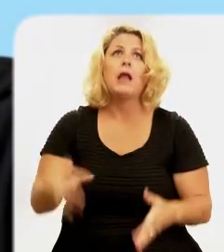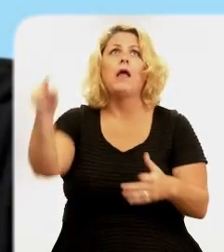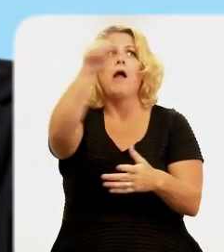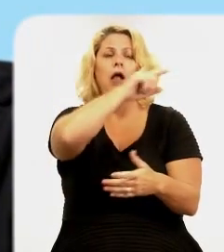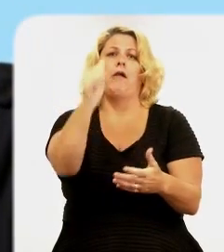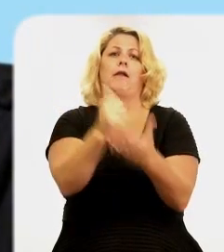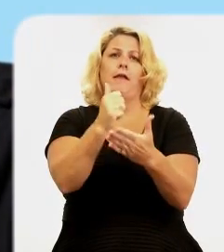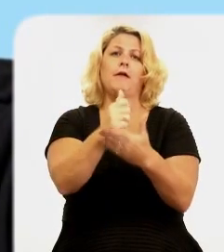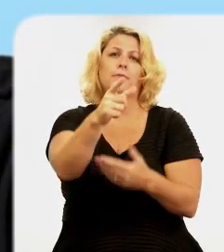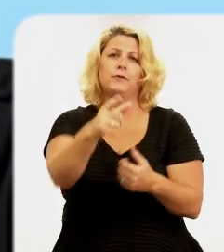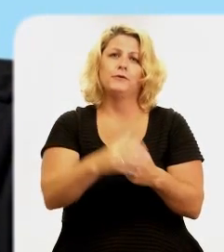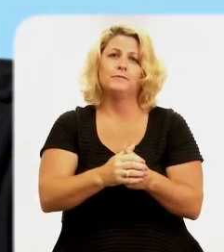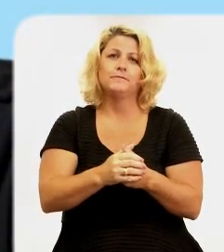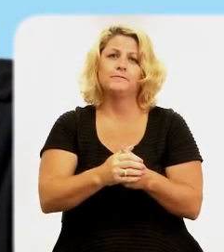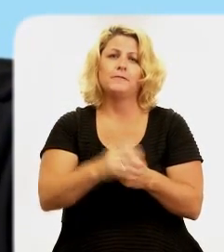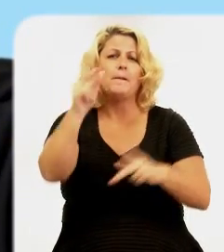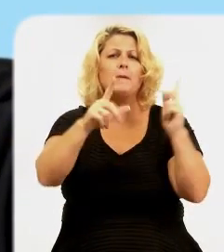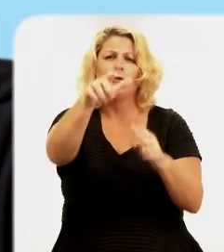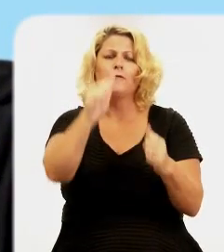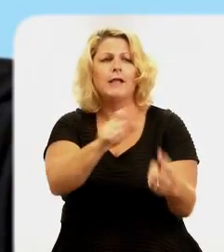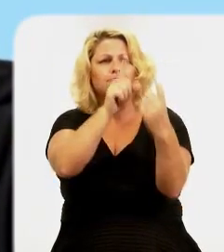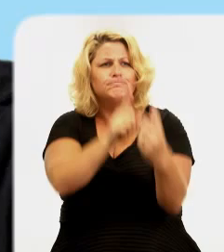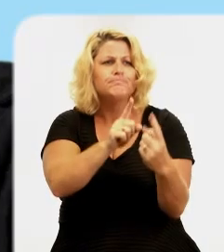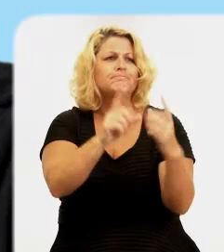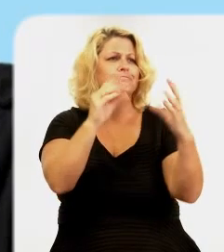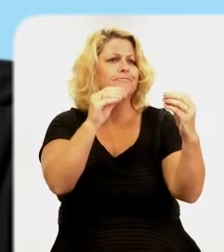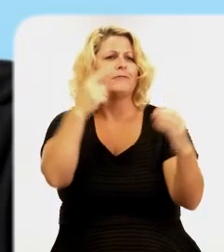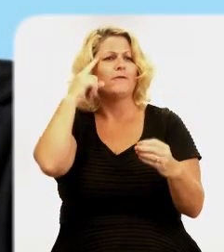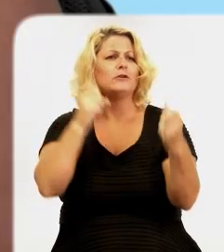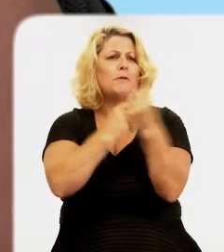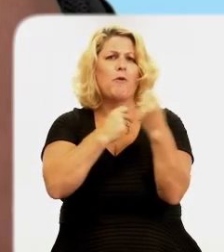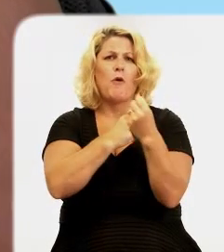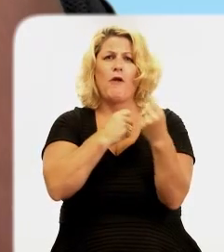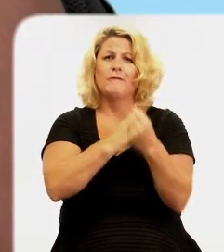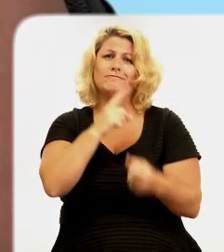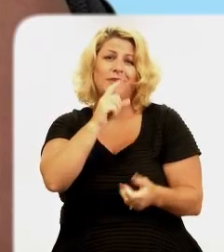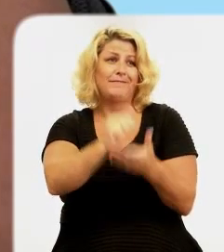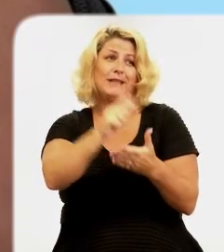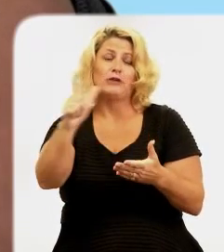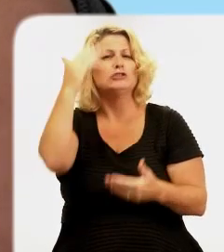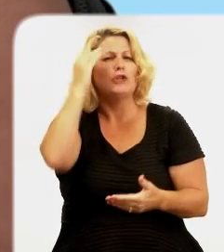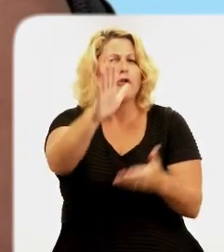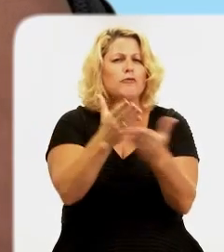lots of resources out there, and people that you can talk to, for support. And